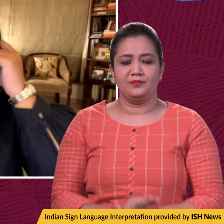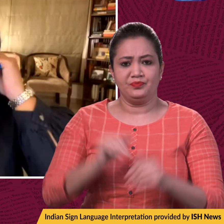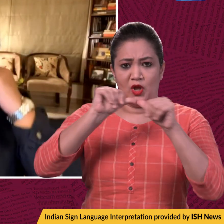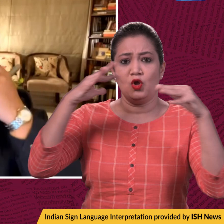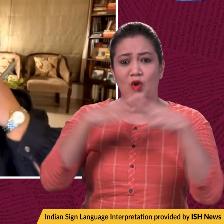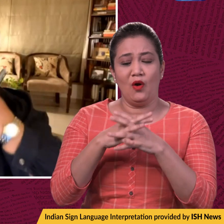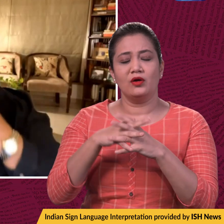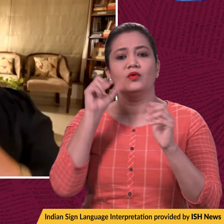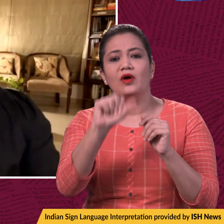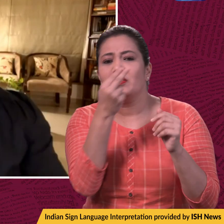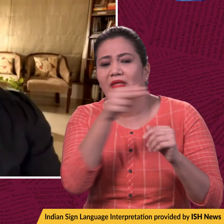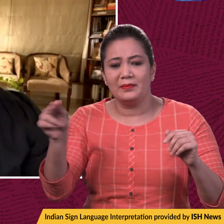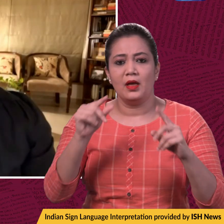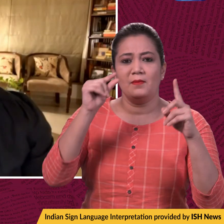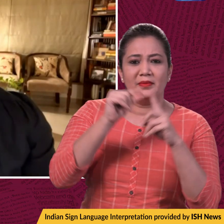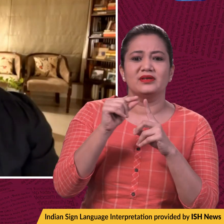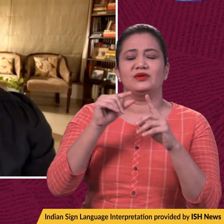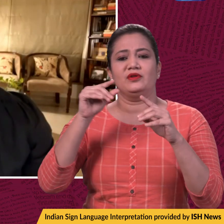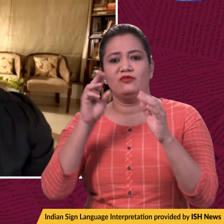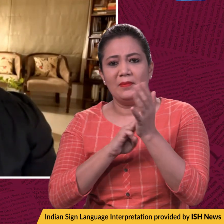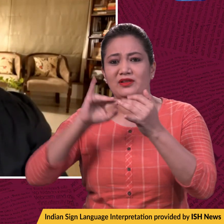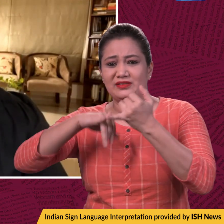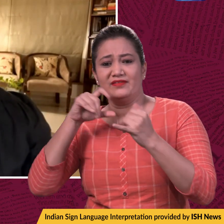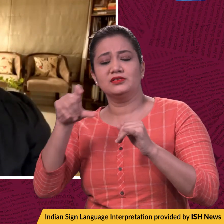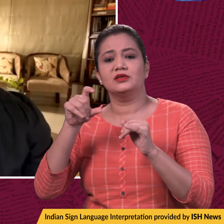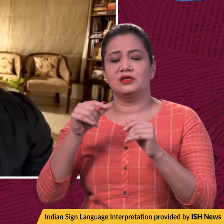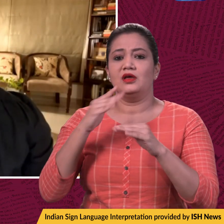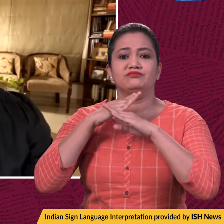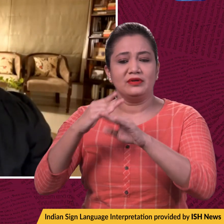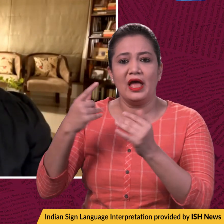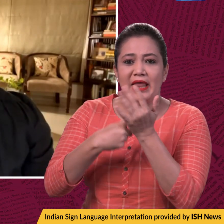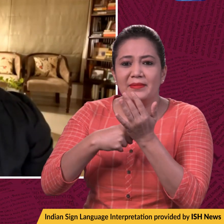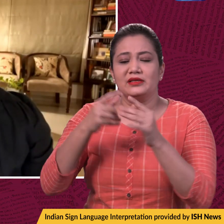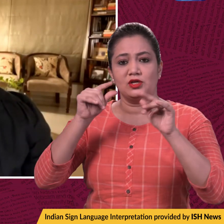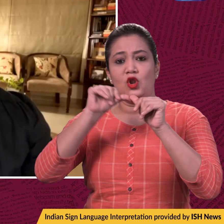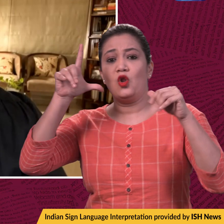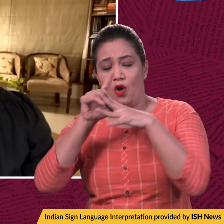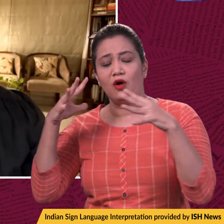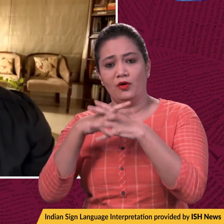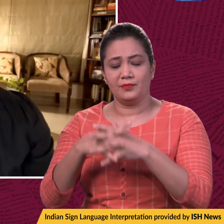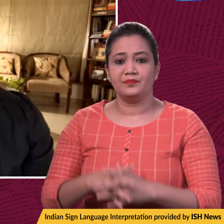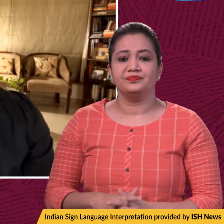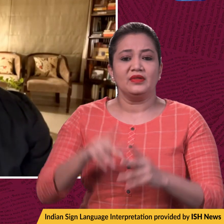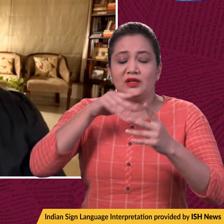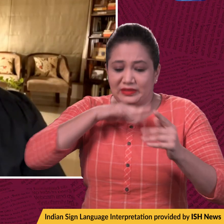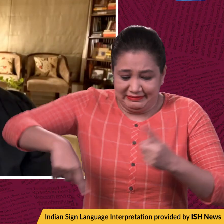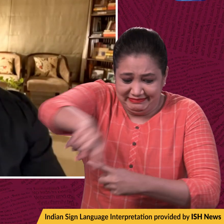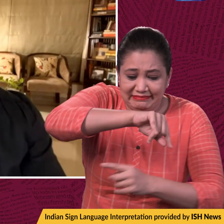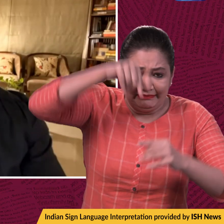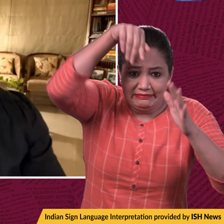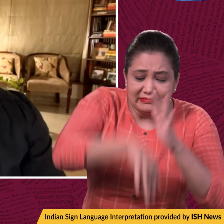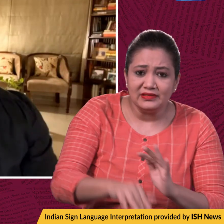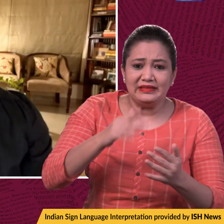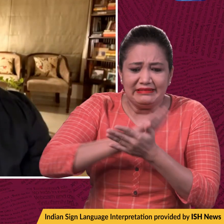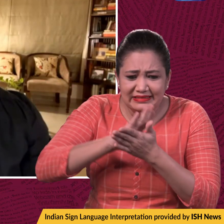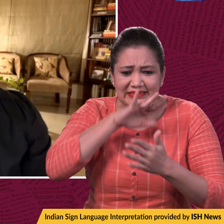to the law, which is called the Prohibition of Employment of Manual Scavengers and Their Rehabilitation 2013, manual scavenging has been